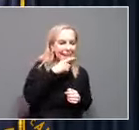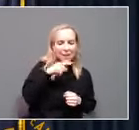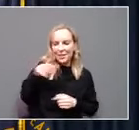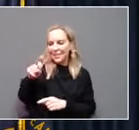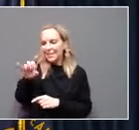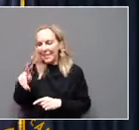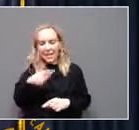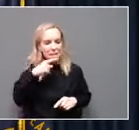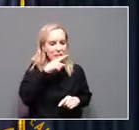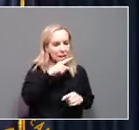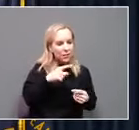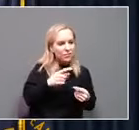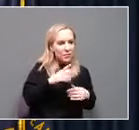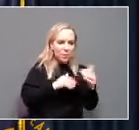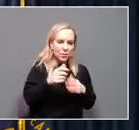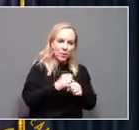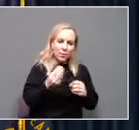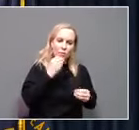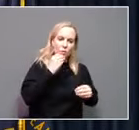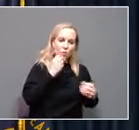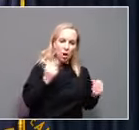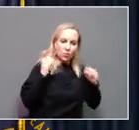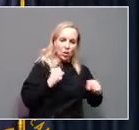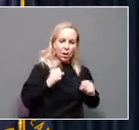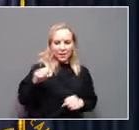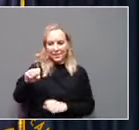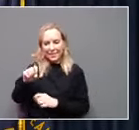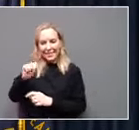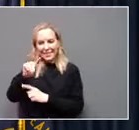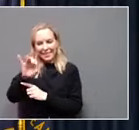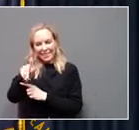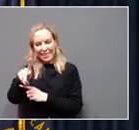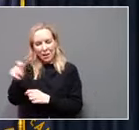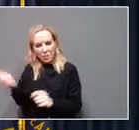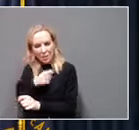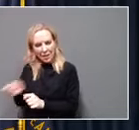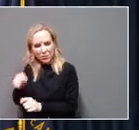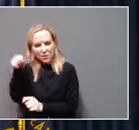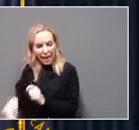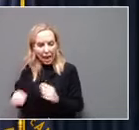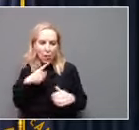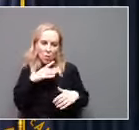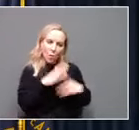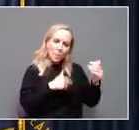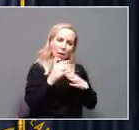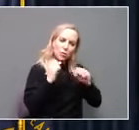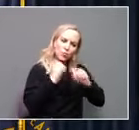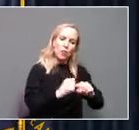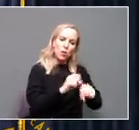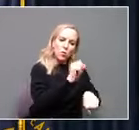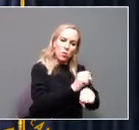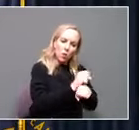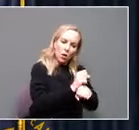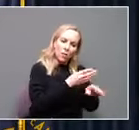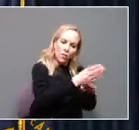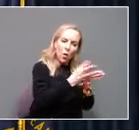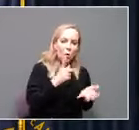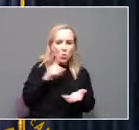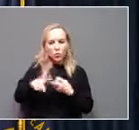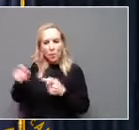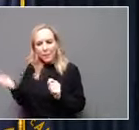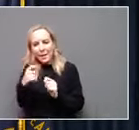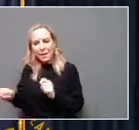makes you stronger. And a stick is something that beats you down. Do we want to build up and strengthen our workforce, or do we want to beat our people down? There are